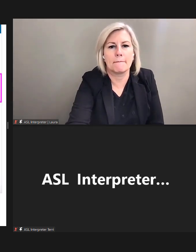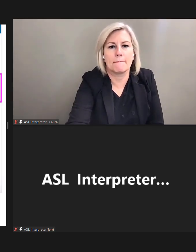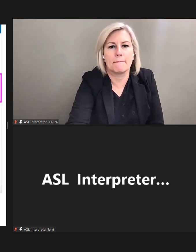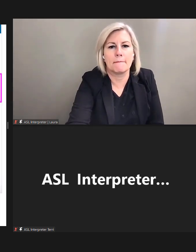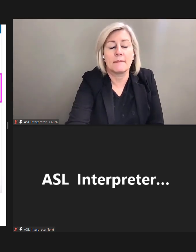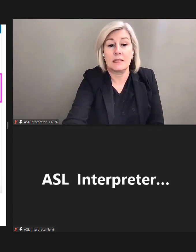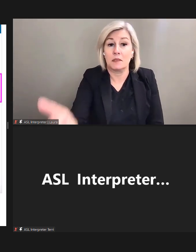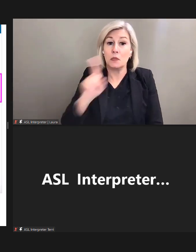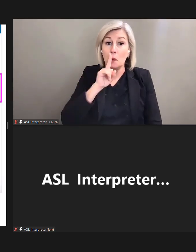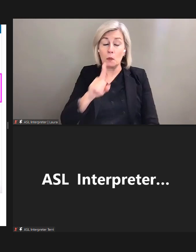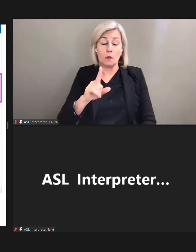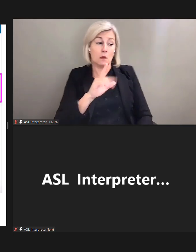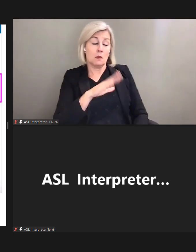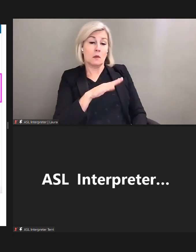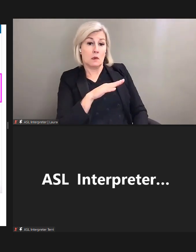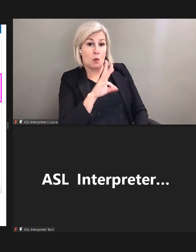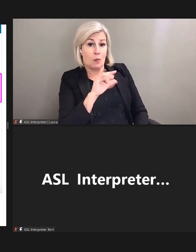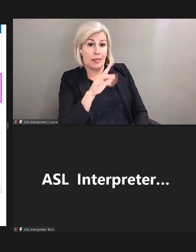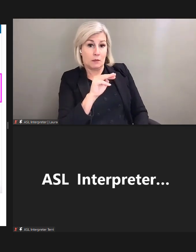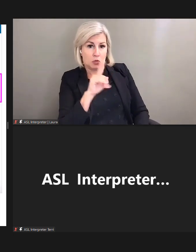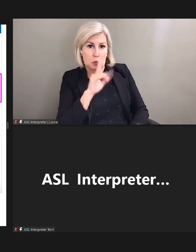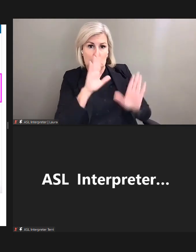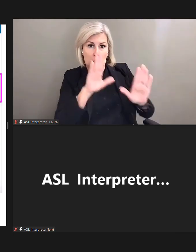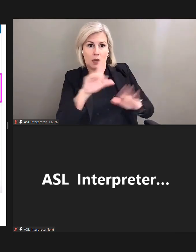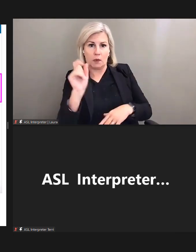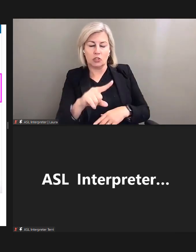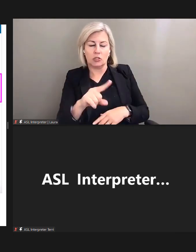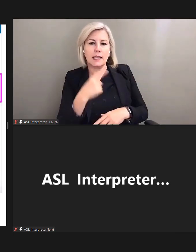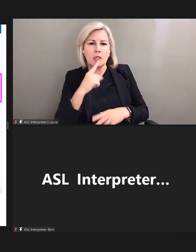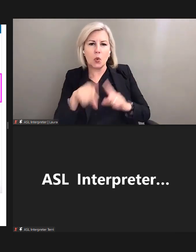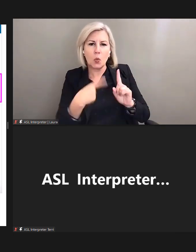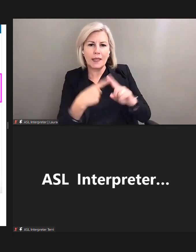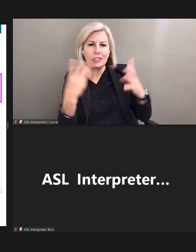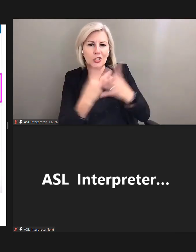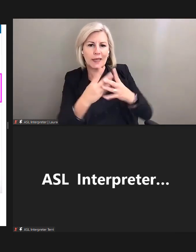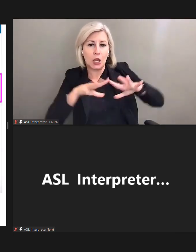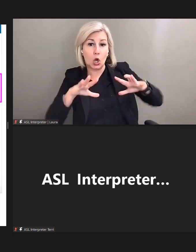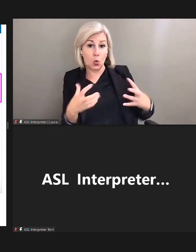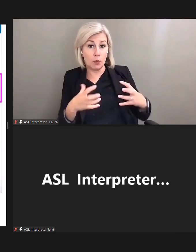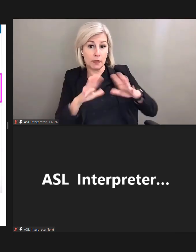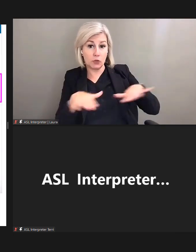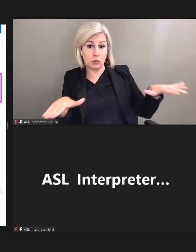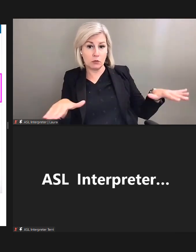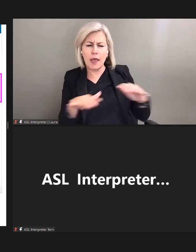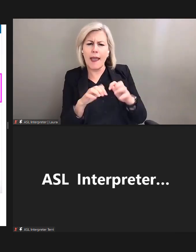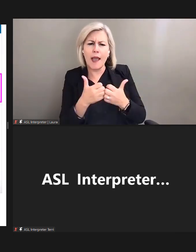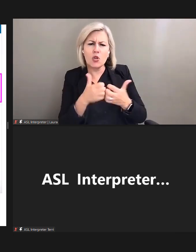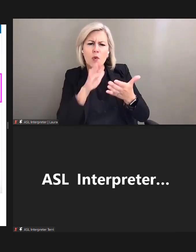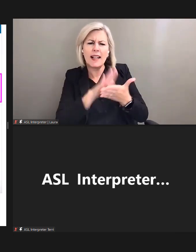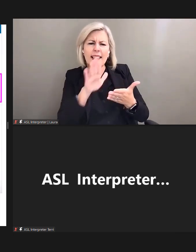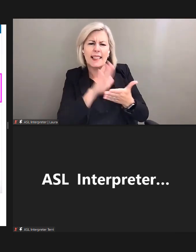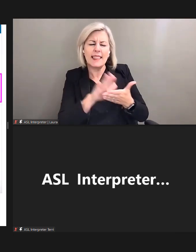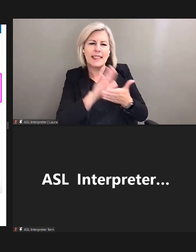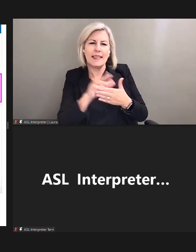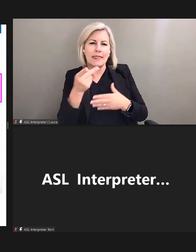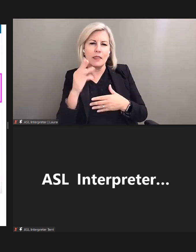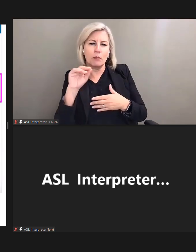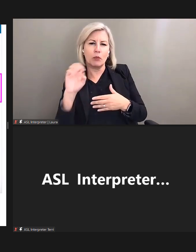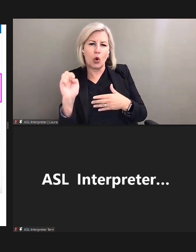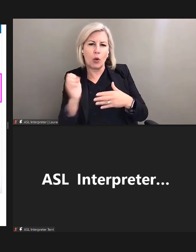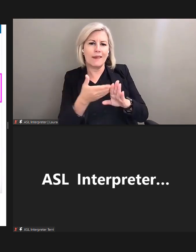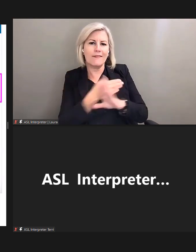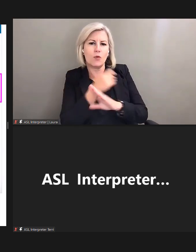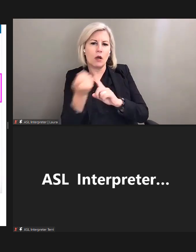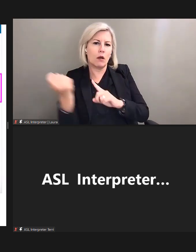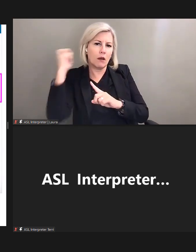William, there's a really great question that says, when screening a group of children, how do you clean the probe before placing